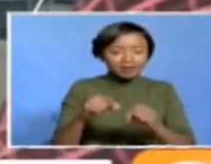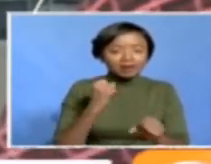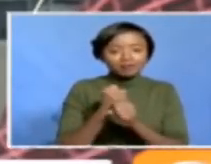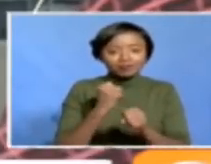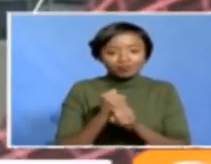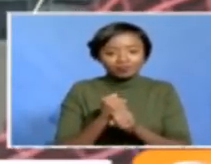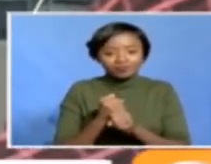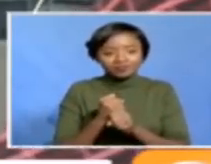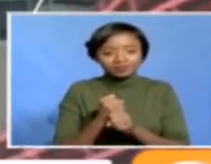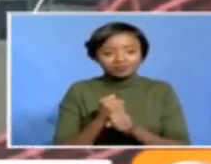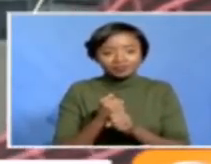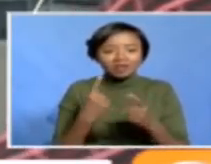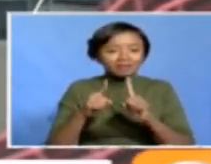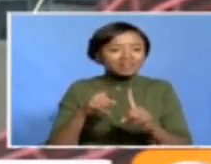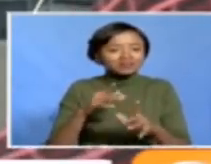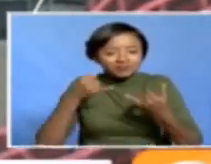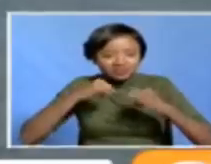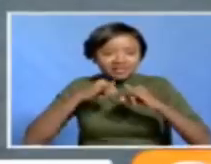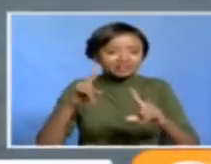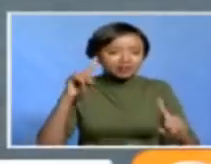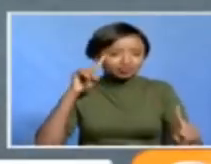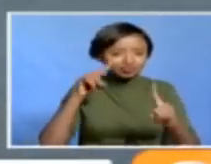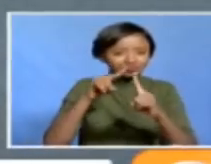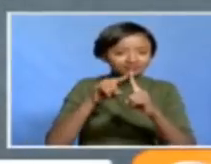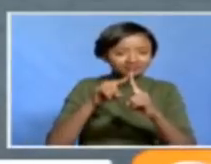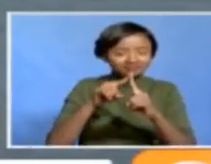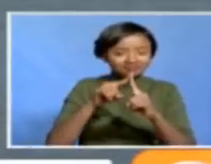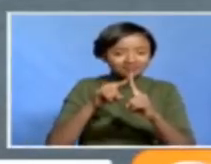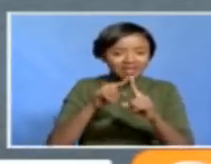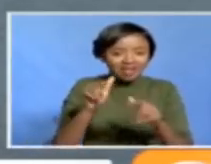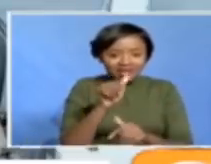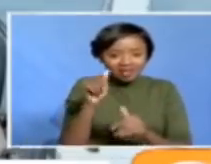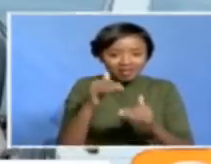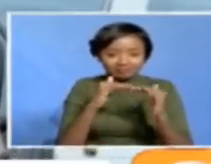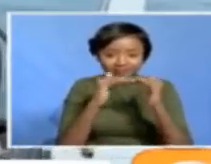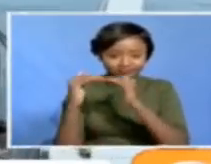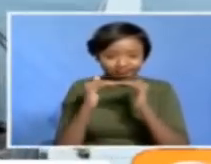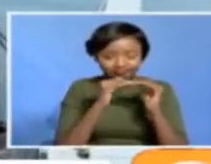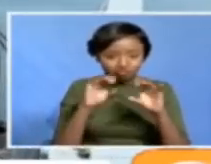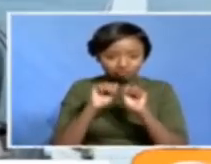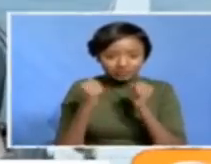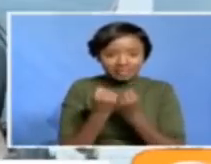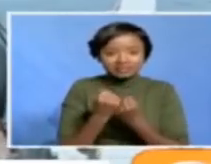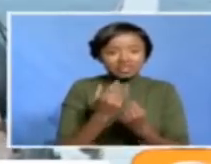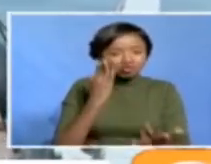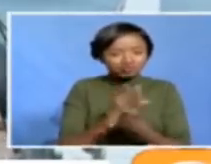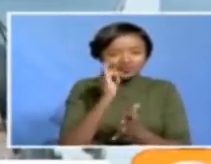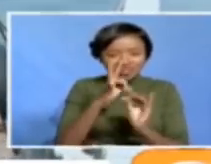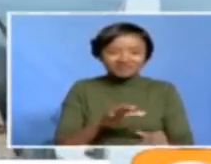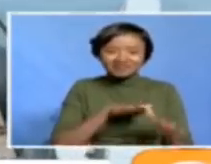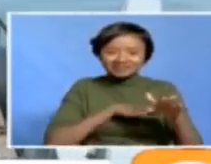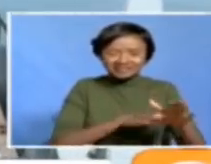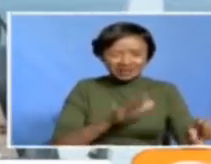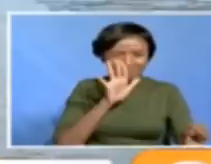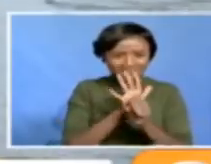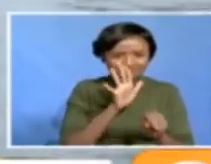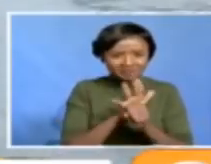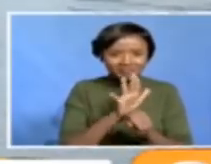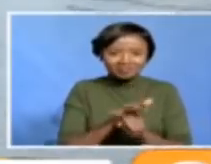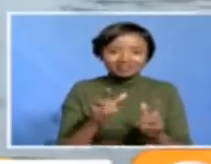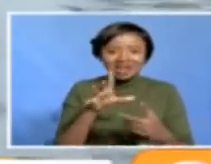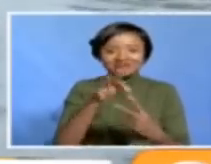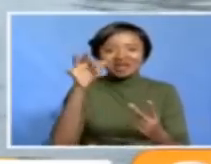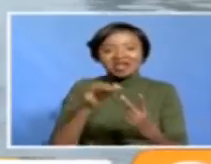been able to reach the A band of society. Lagos is the most unique city in Africa because if there's too much traffic on the roads, then there's another